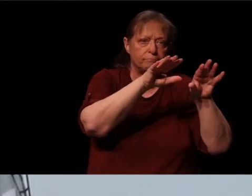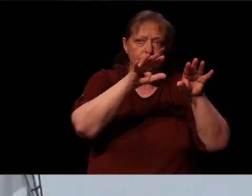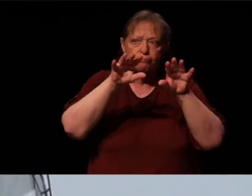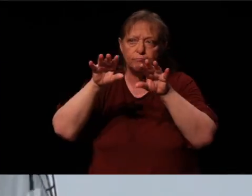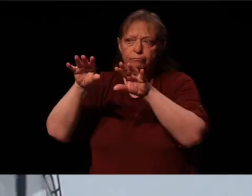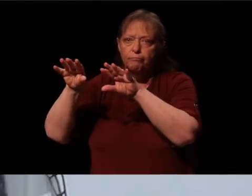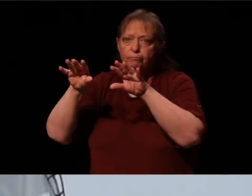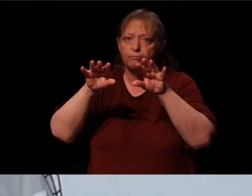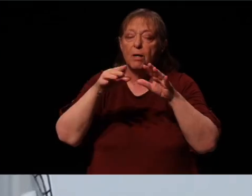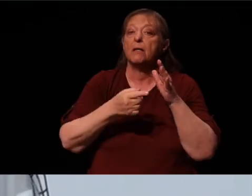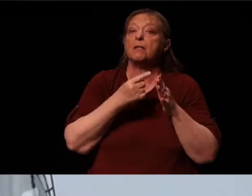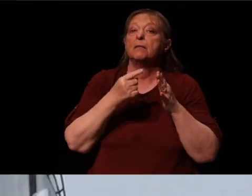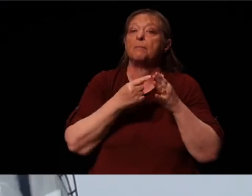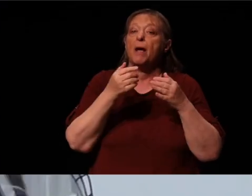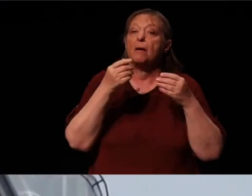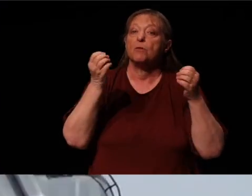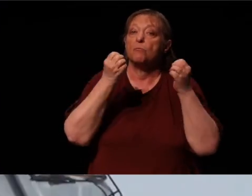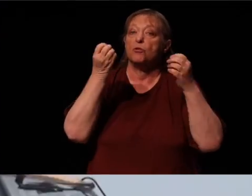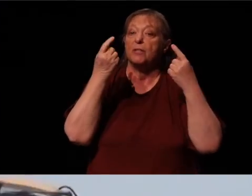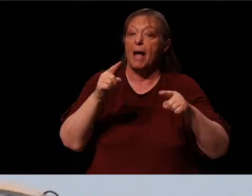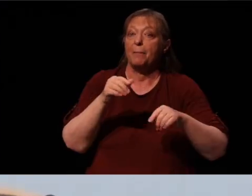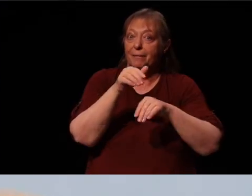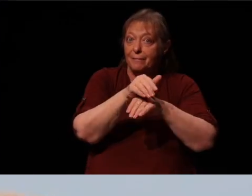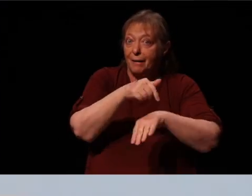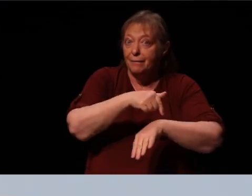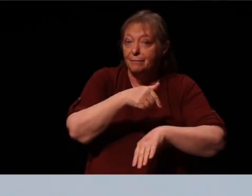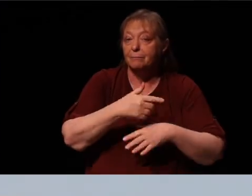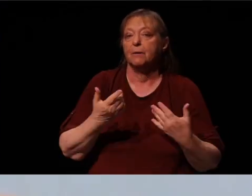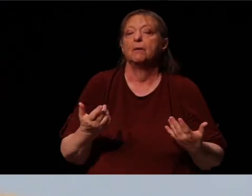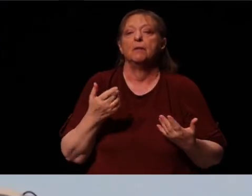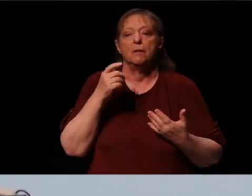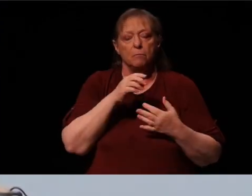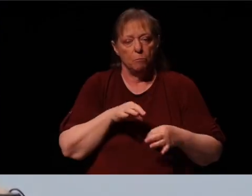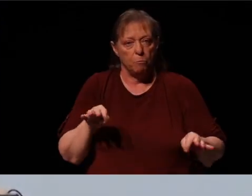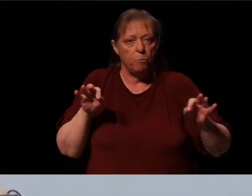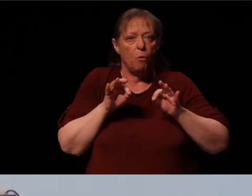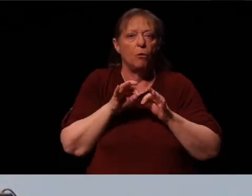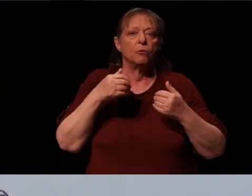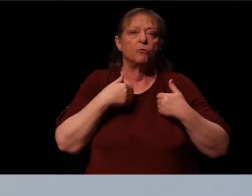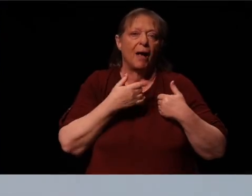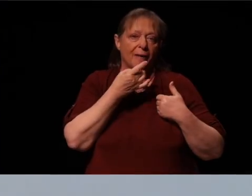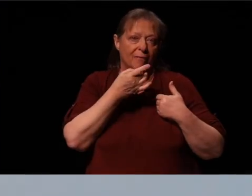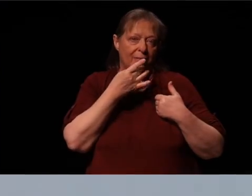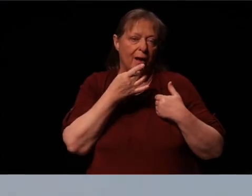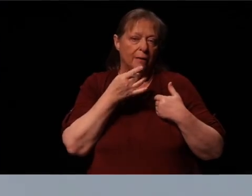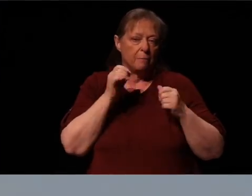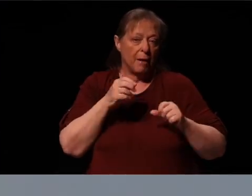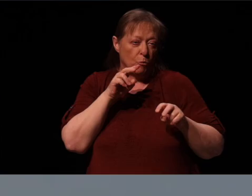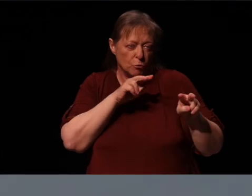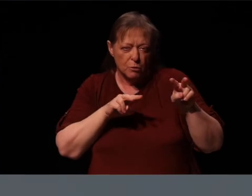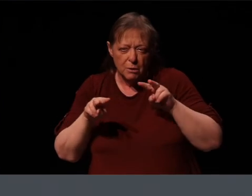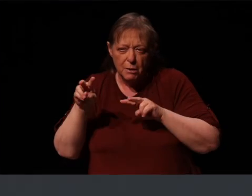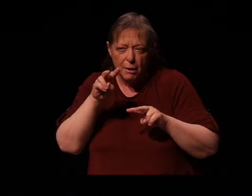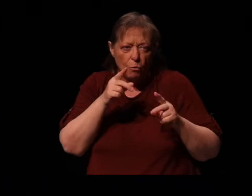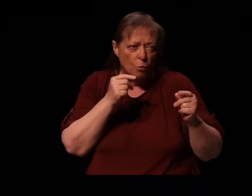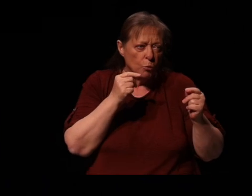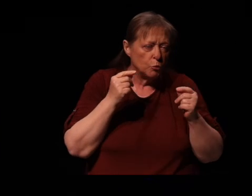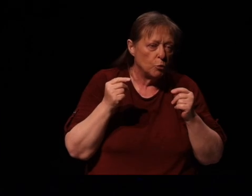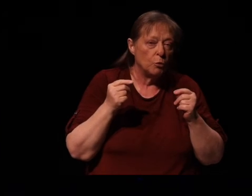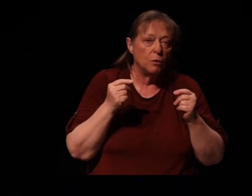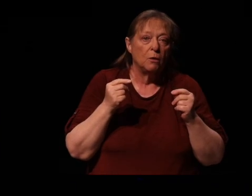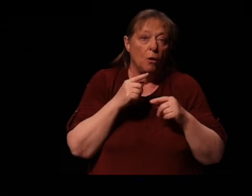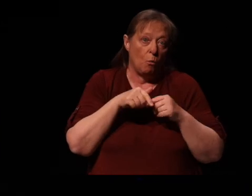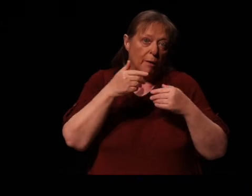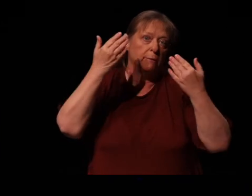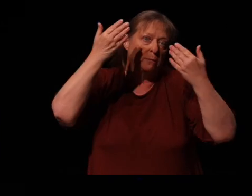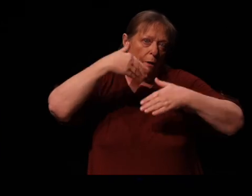that sometimes emergencies happen at night, so it's very important to have a light and to be able to see what